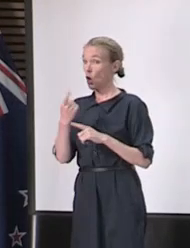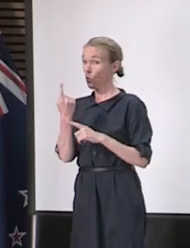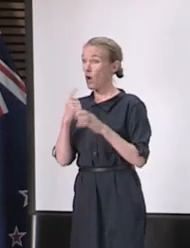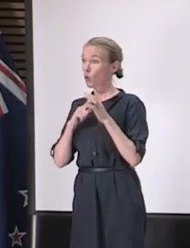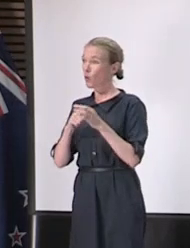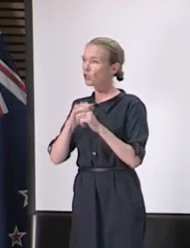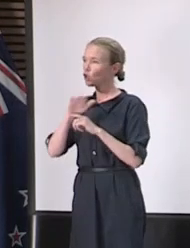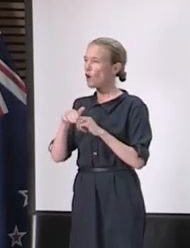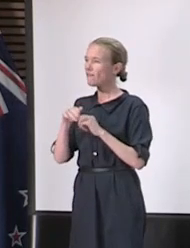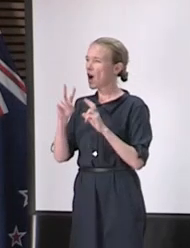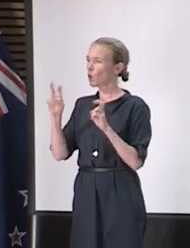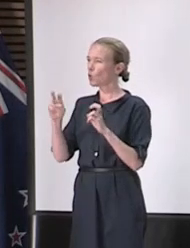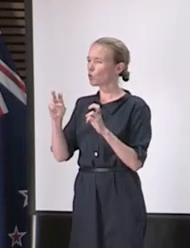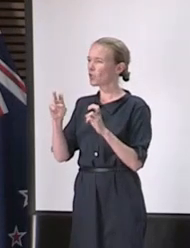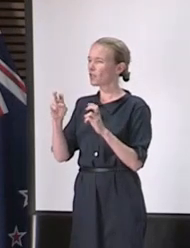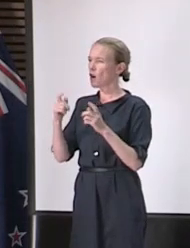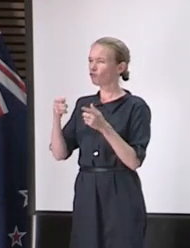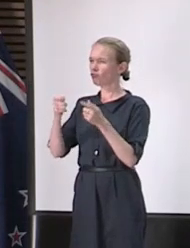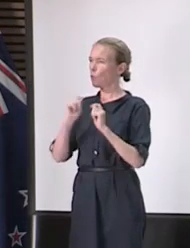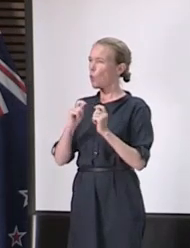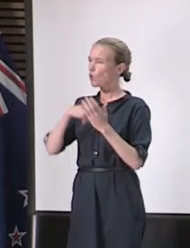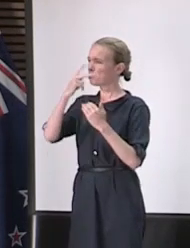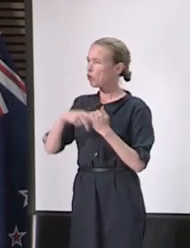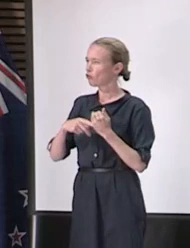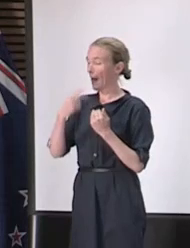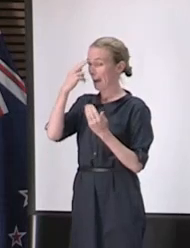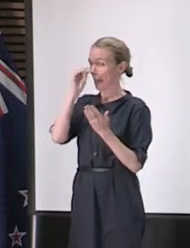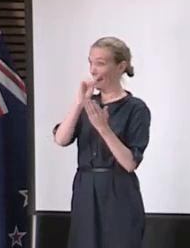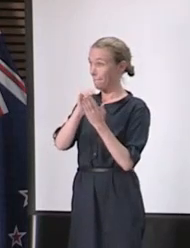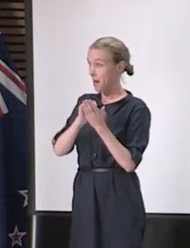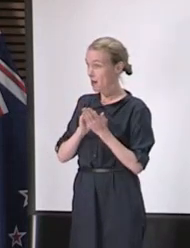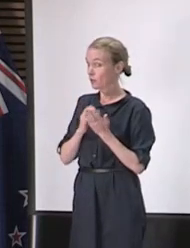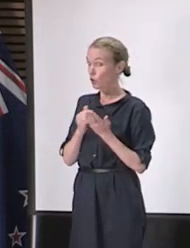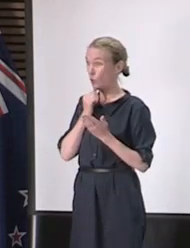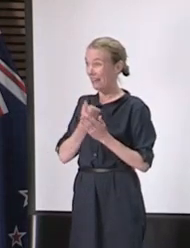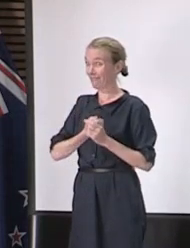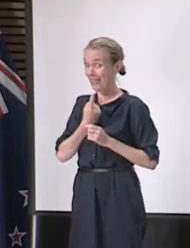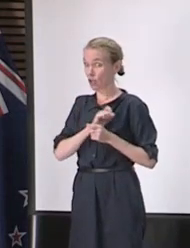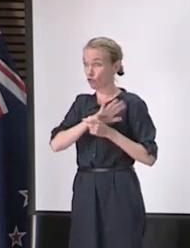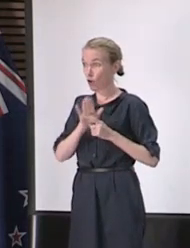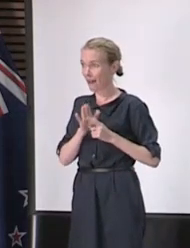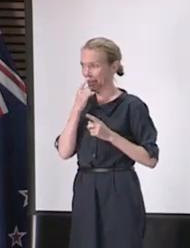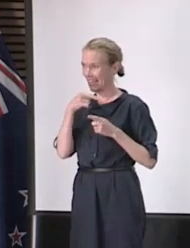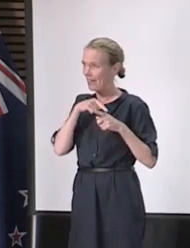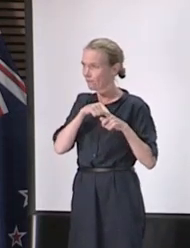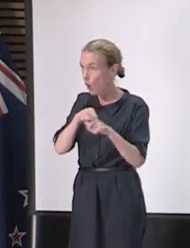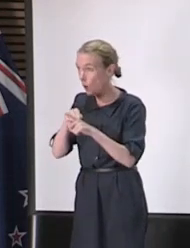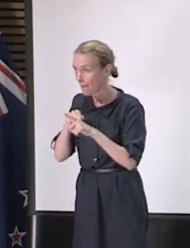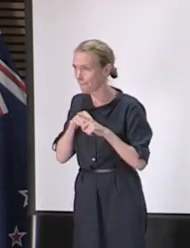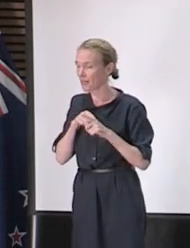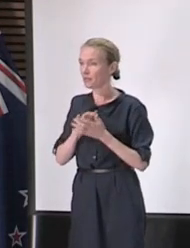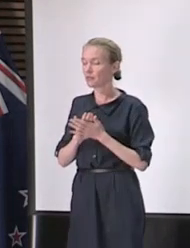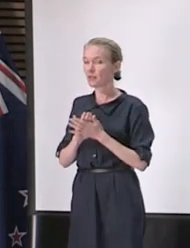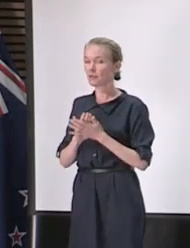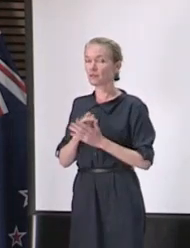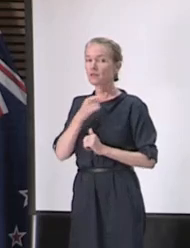actually, if you wouldn't mind. I wouldn't mind taking a little look at that, because, you know, one of the reasons, of course, that we are asking businesses to do that